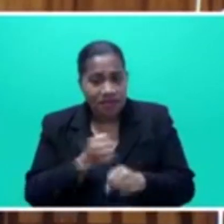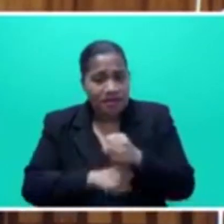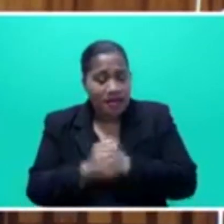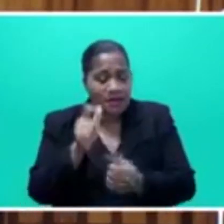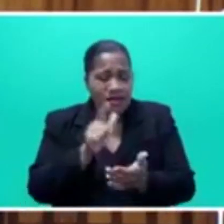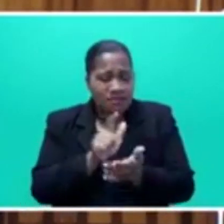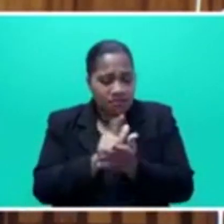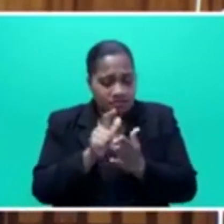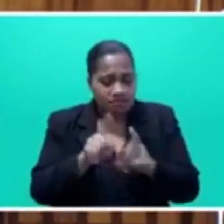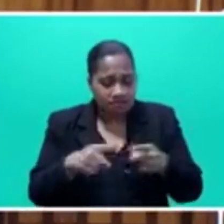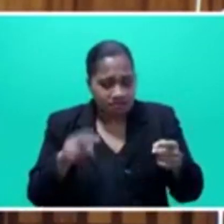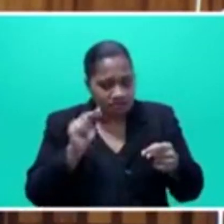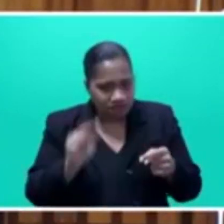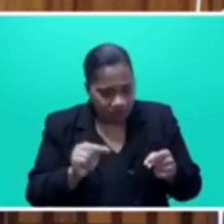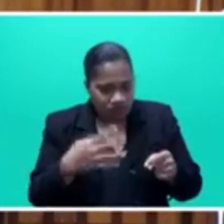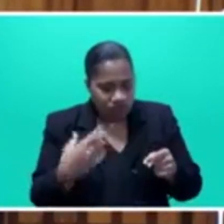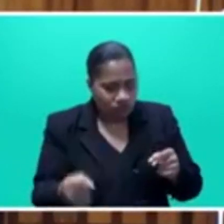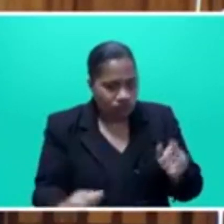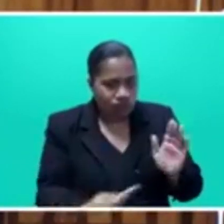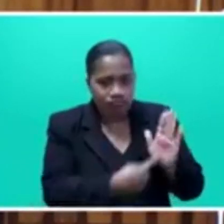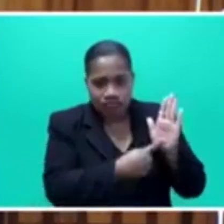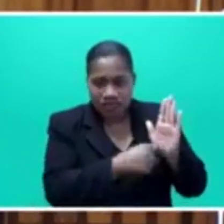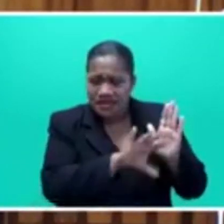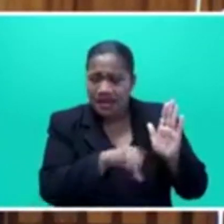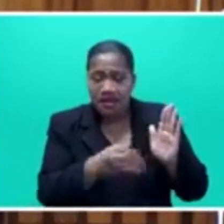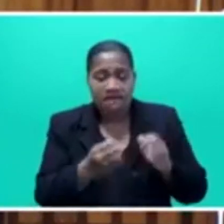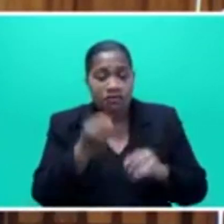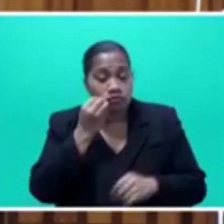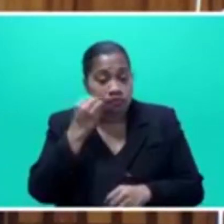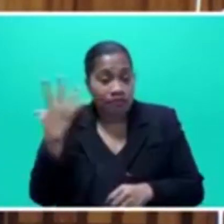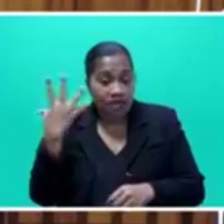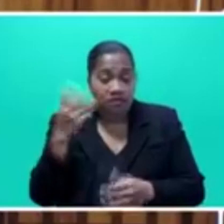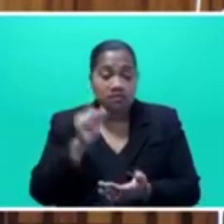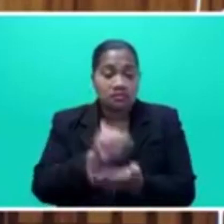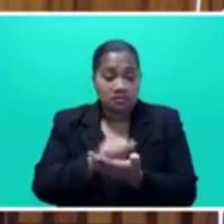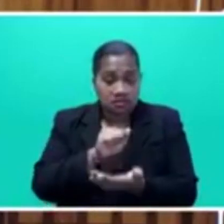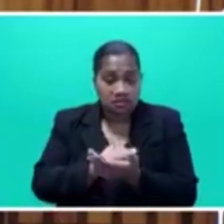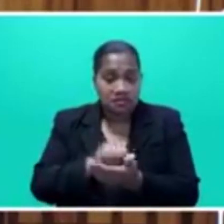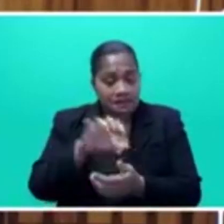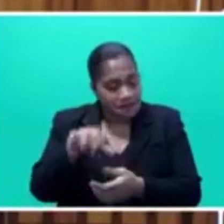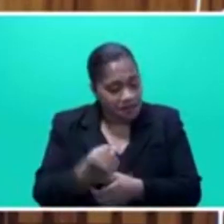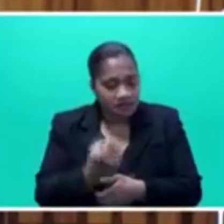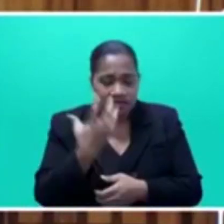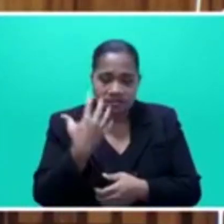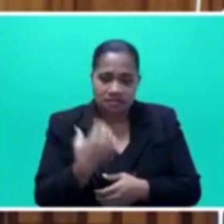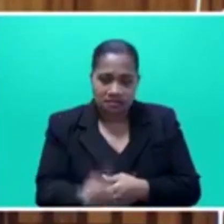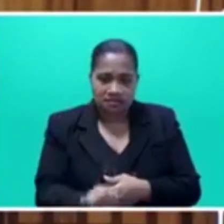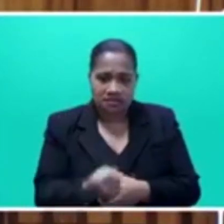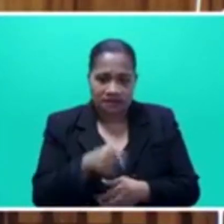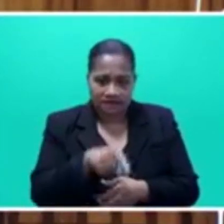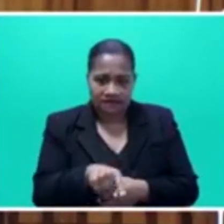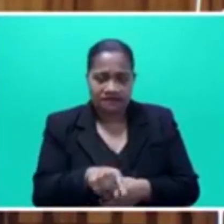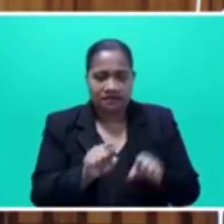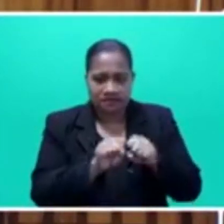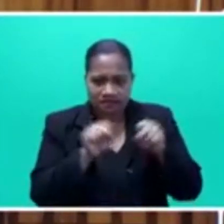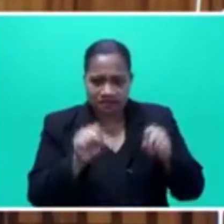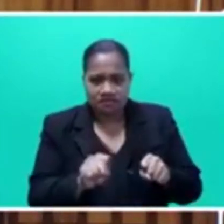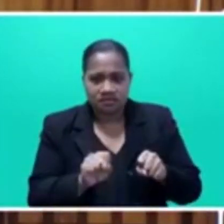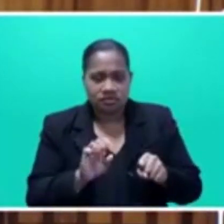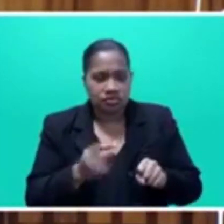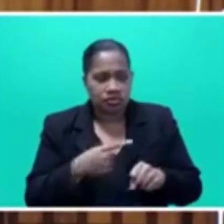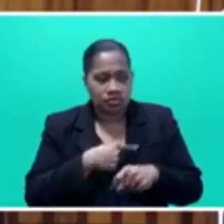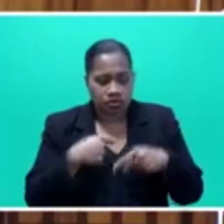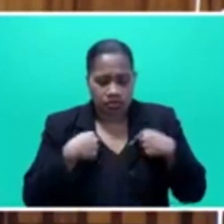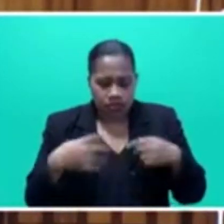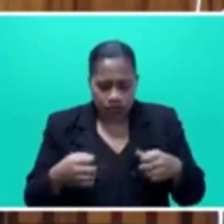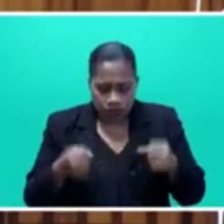that every supermarket, every store must have VAT monitoring system. Some of it we put on hold, and we said